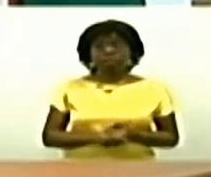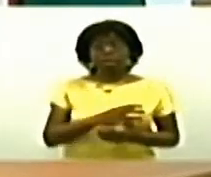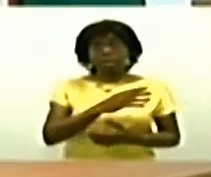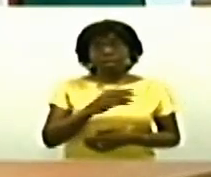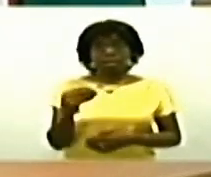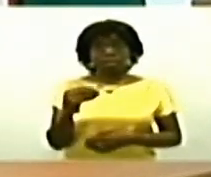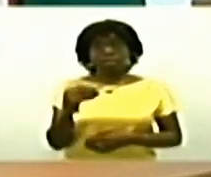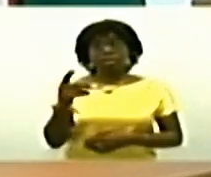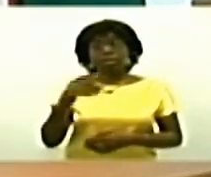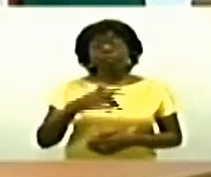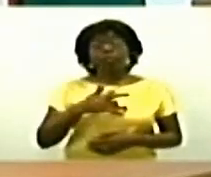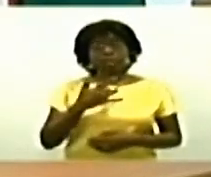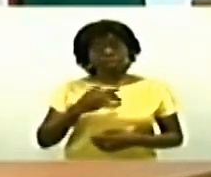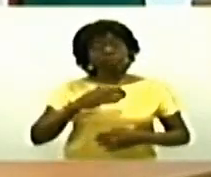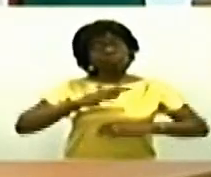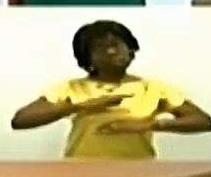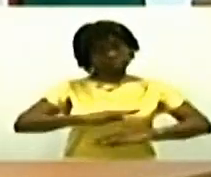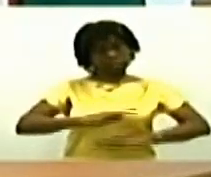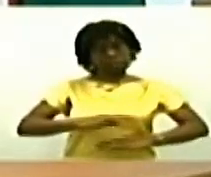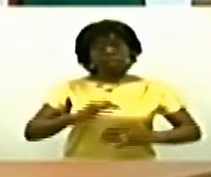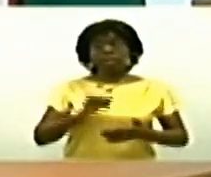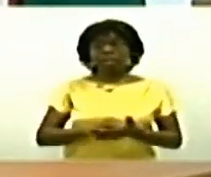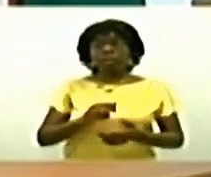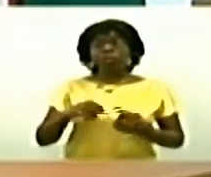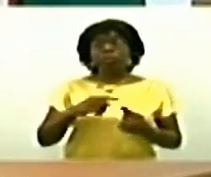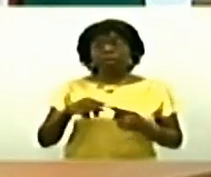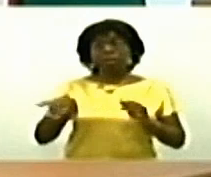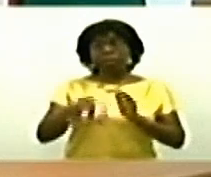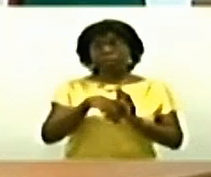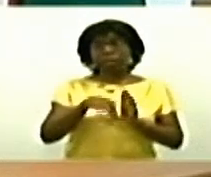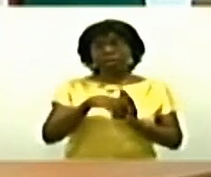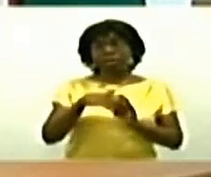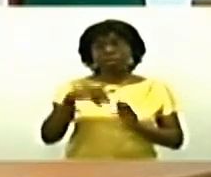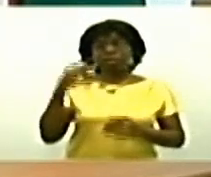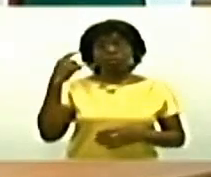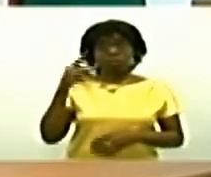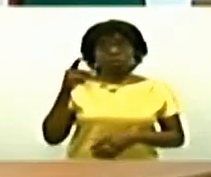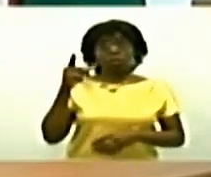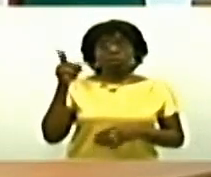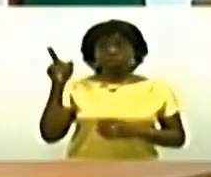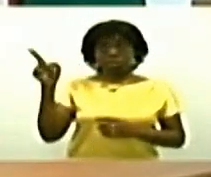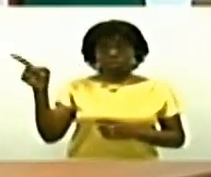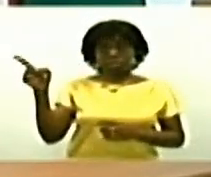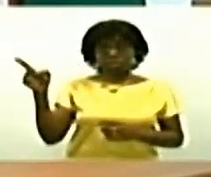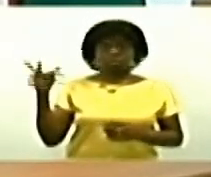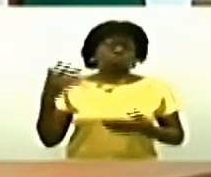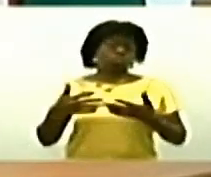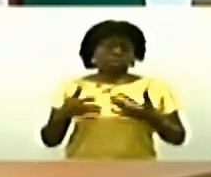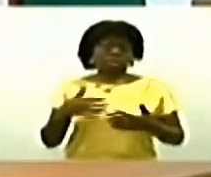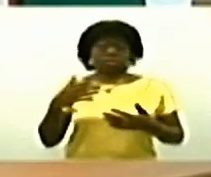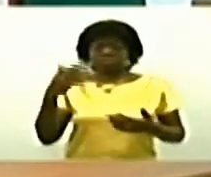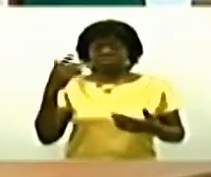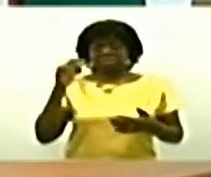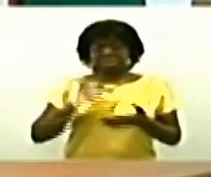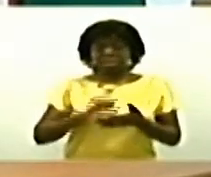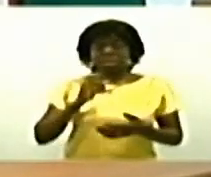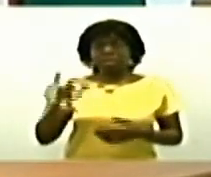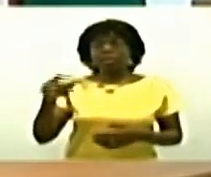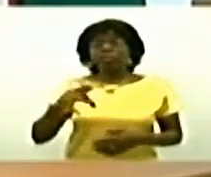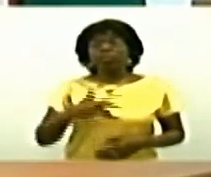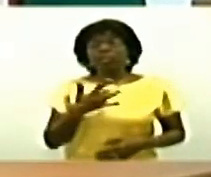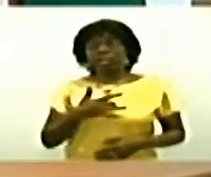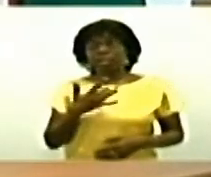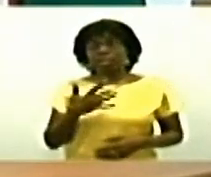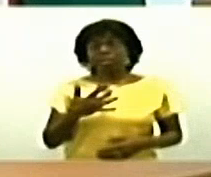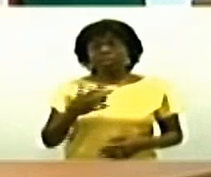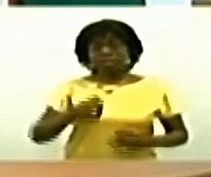And I could feel satisfied that when the bell rings for me, whenever it rings, I'll be able to feel the